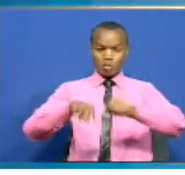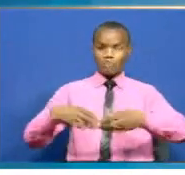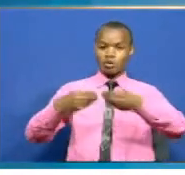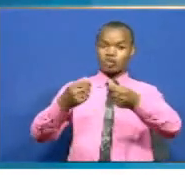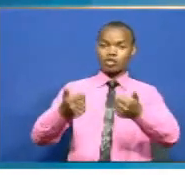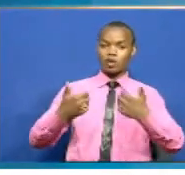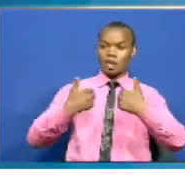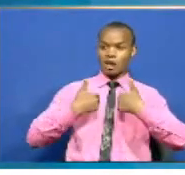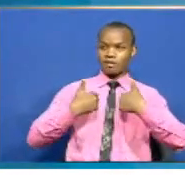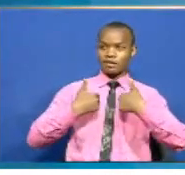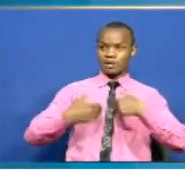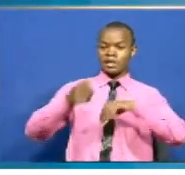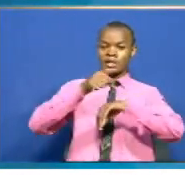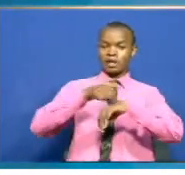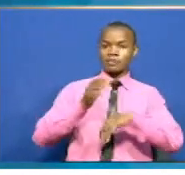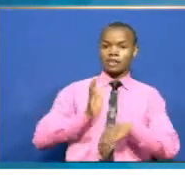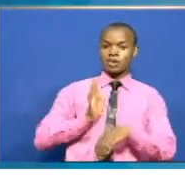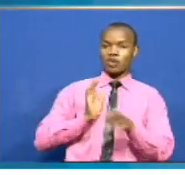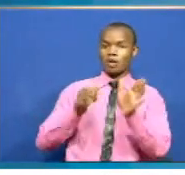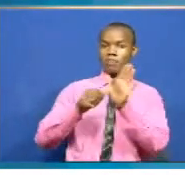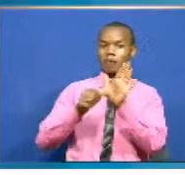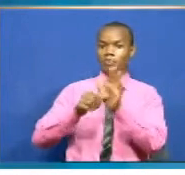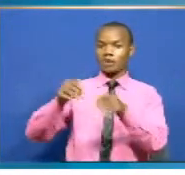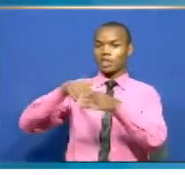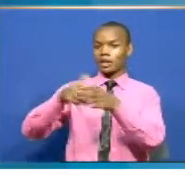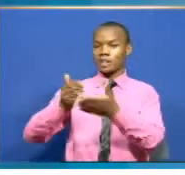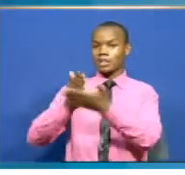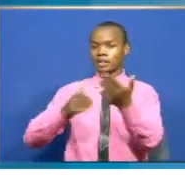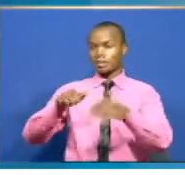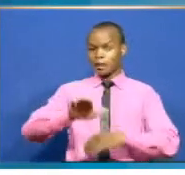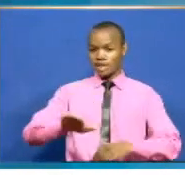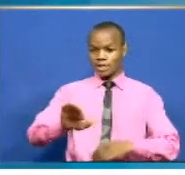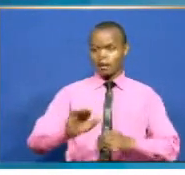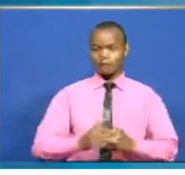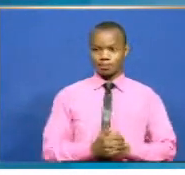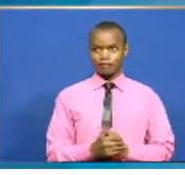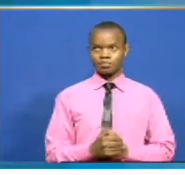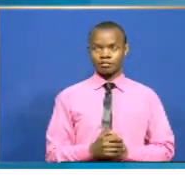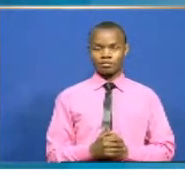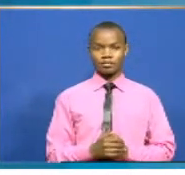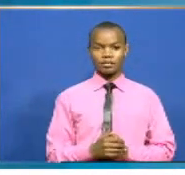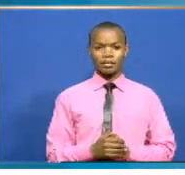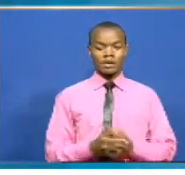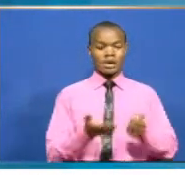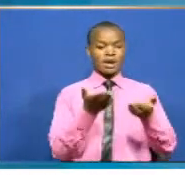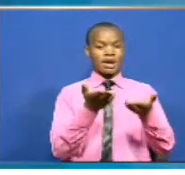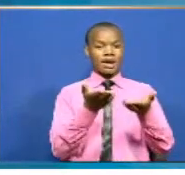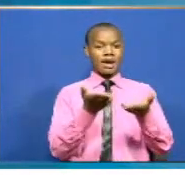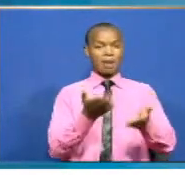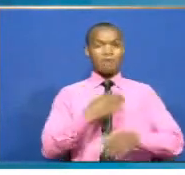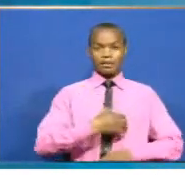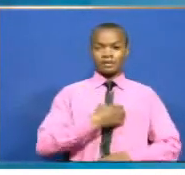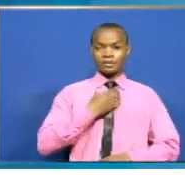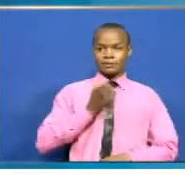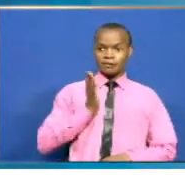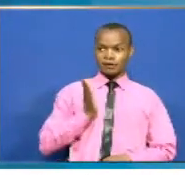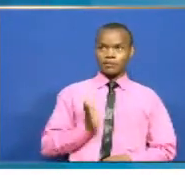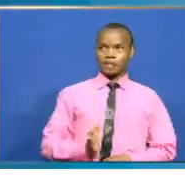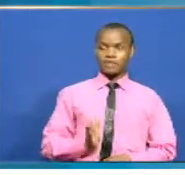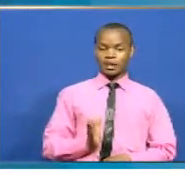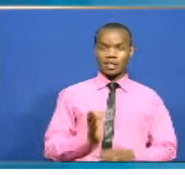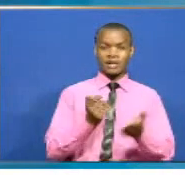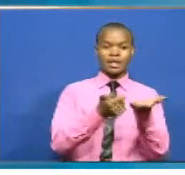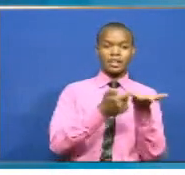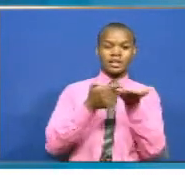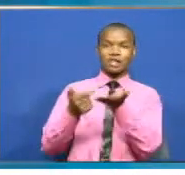to the perennial insecurity issues in some of these regions. And joining me to have that conversation, I will be